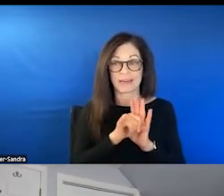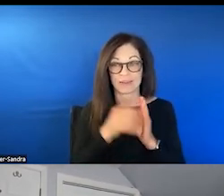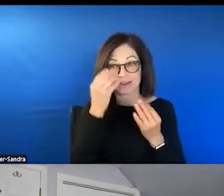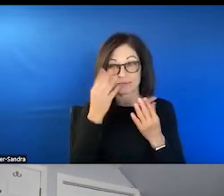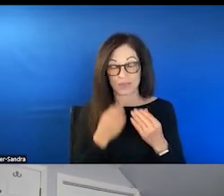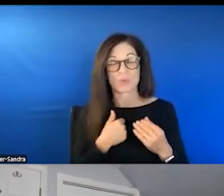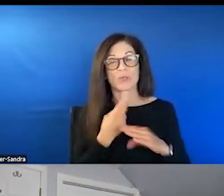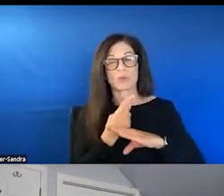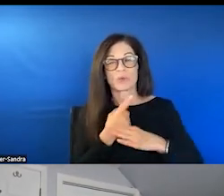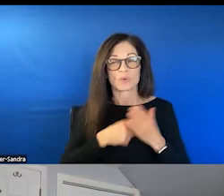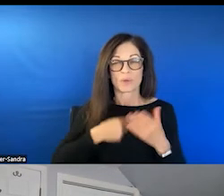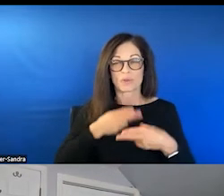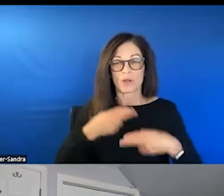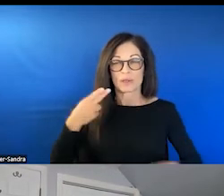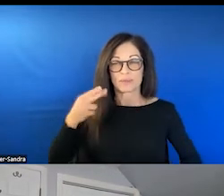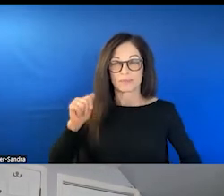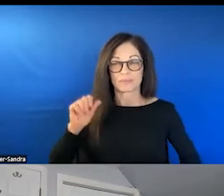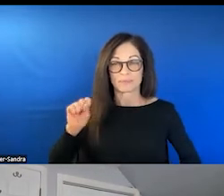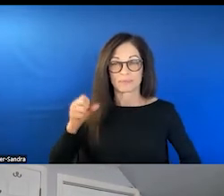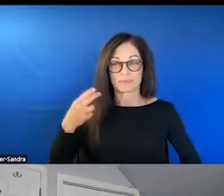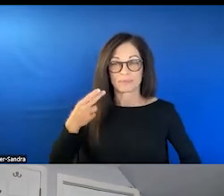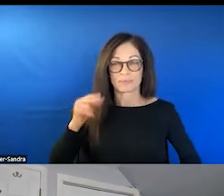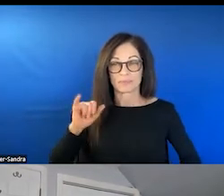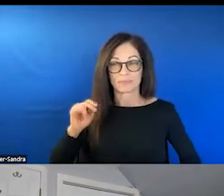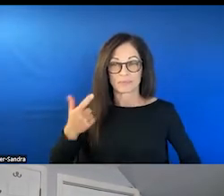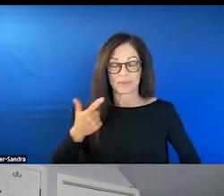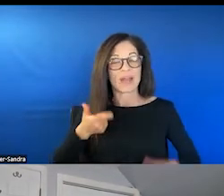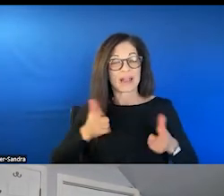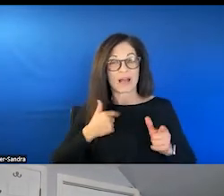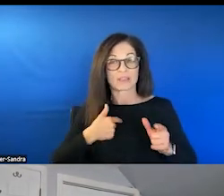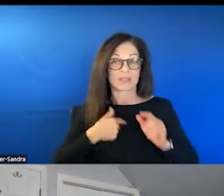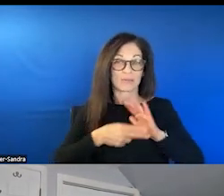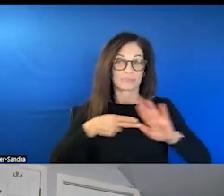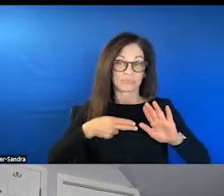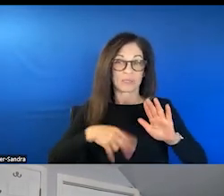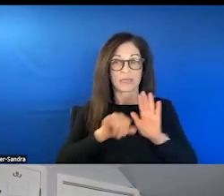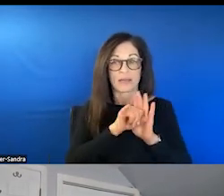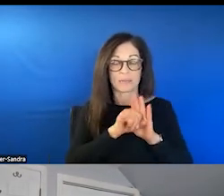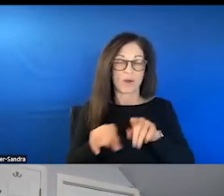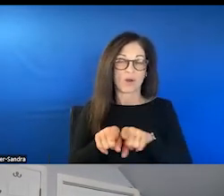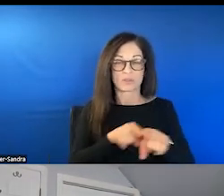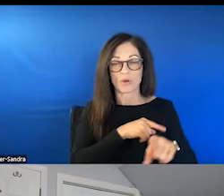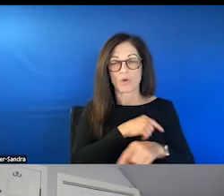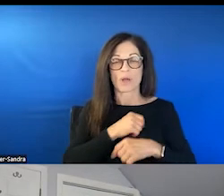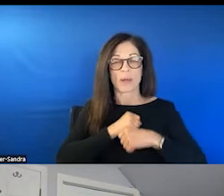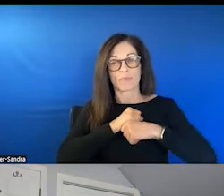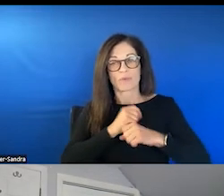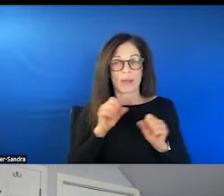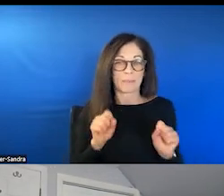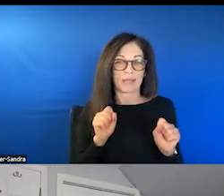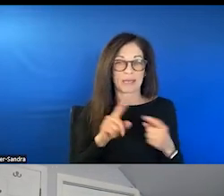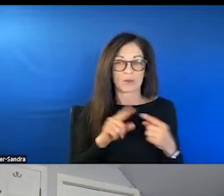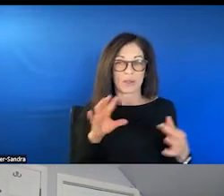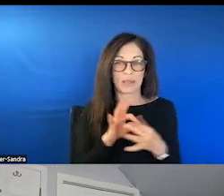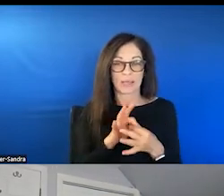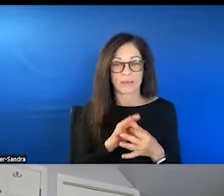technique called hashing that allows us to both de-identify, but also preserve the ability to link. It's not